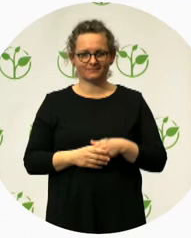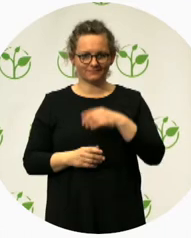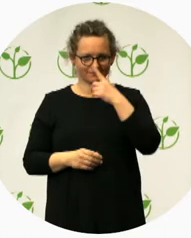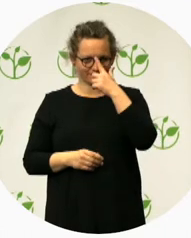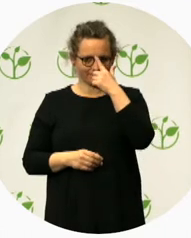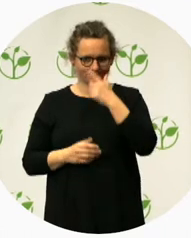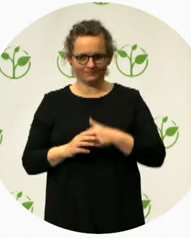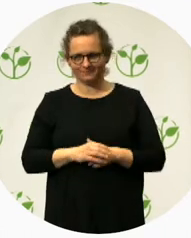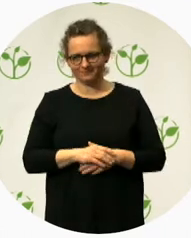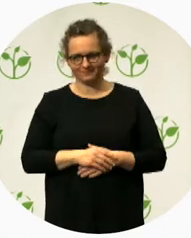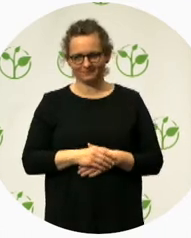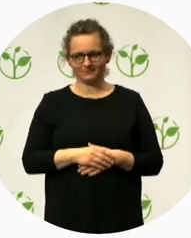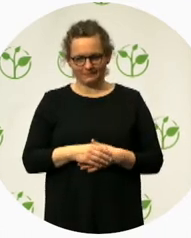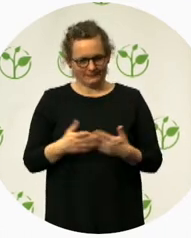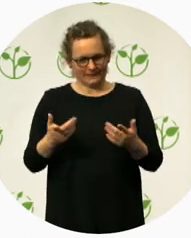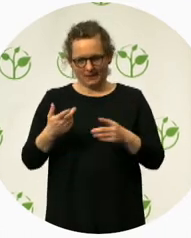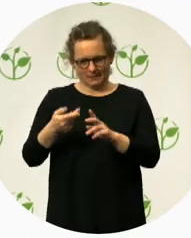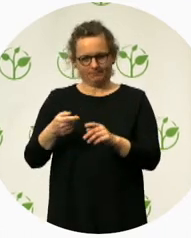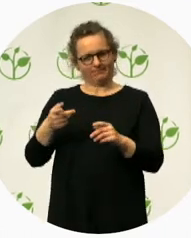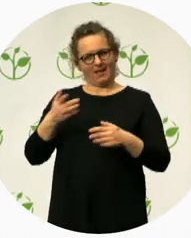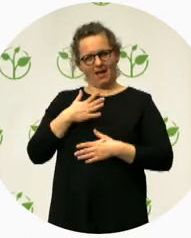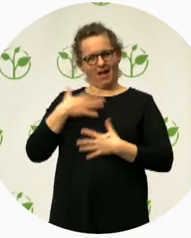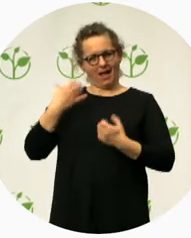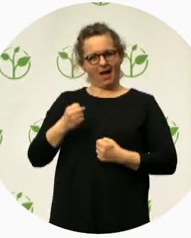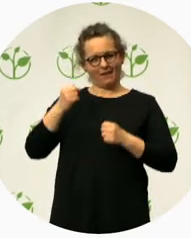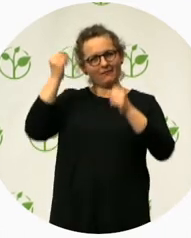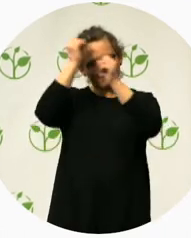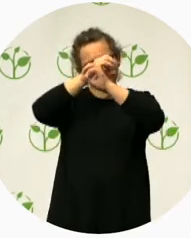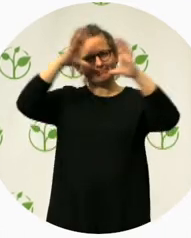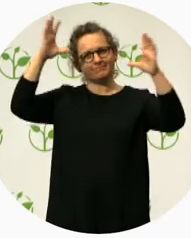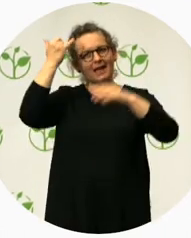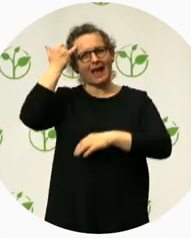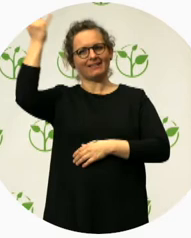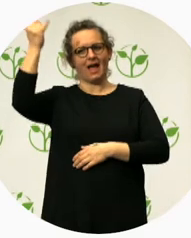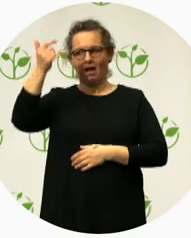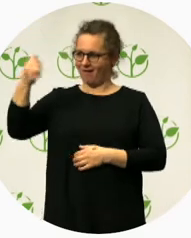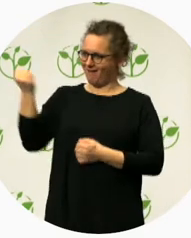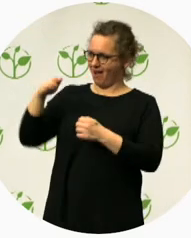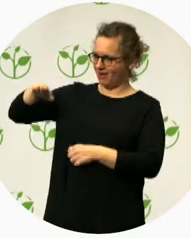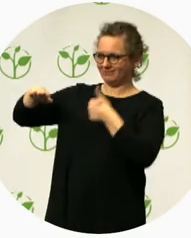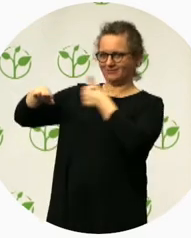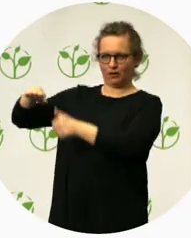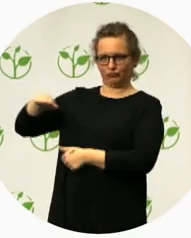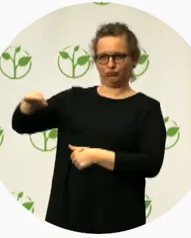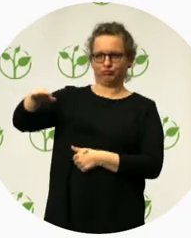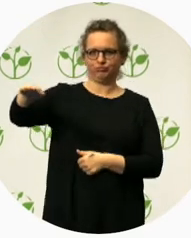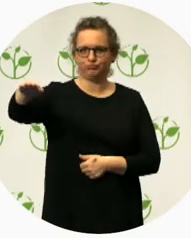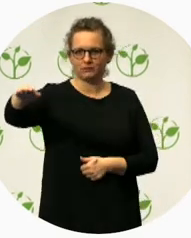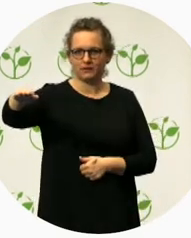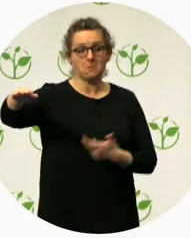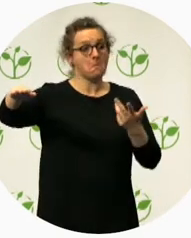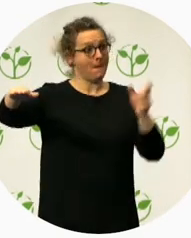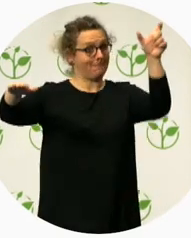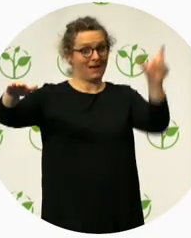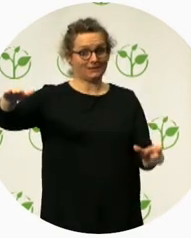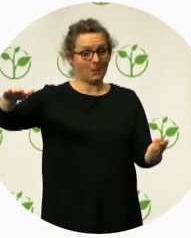car, fundamentally drives itself. And these have been tested with people with no sight driving around using an